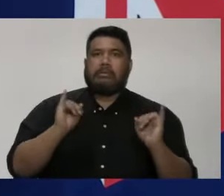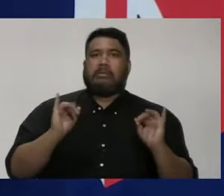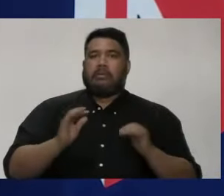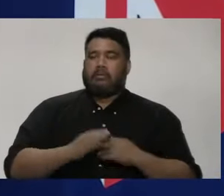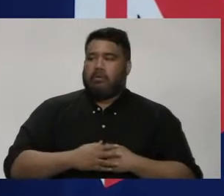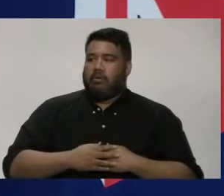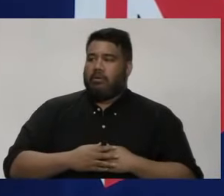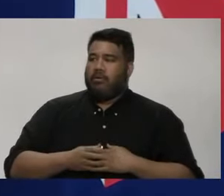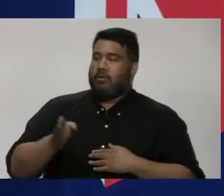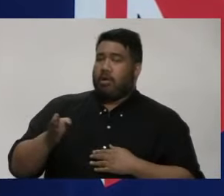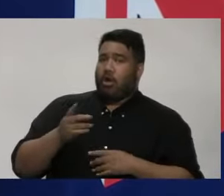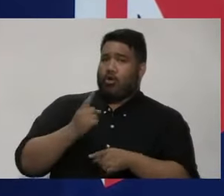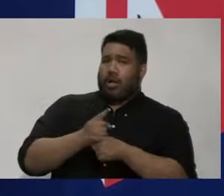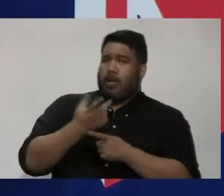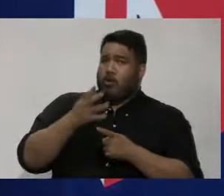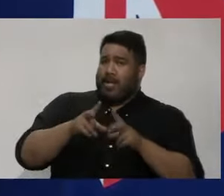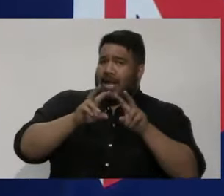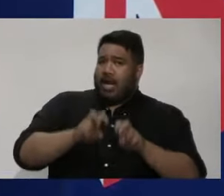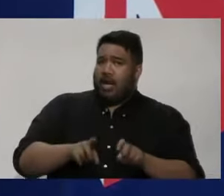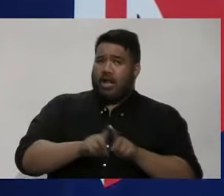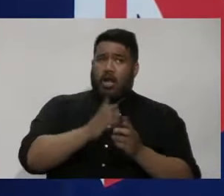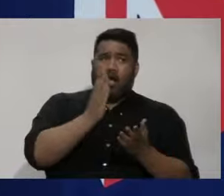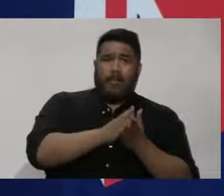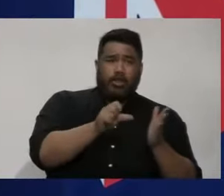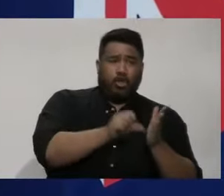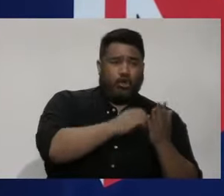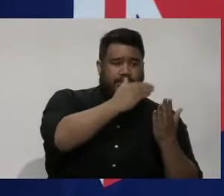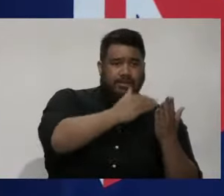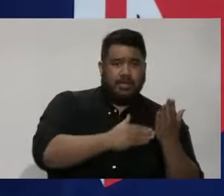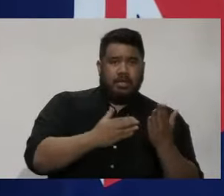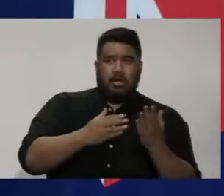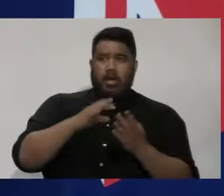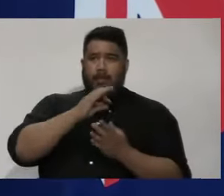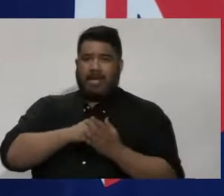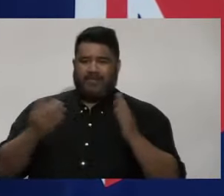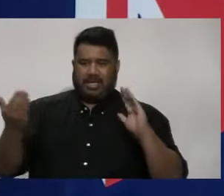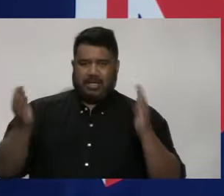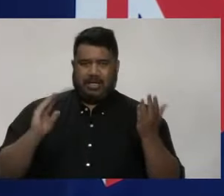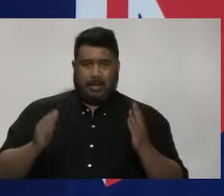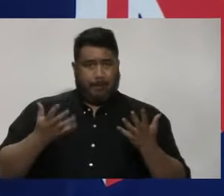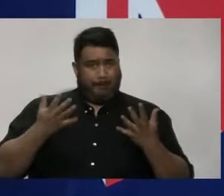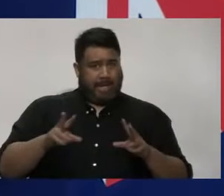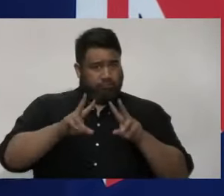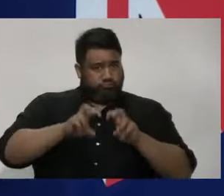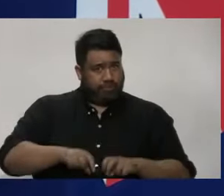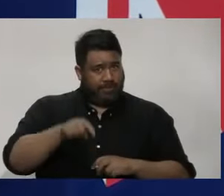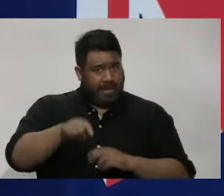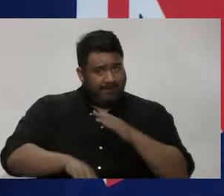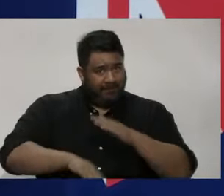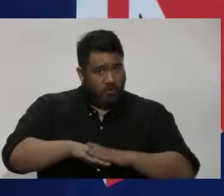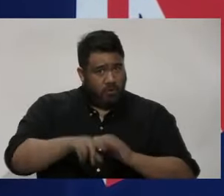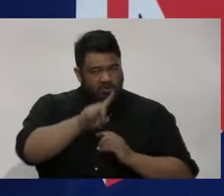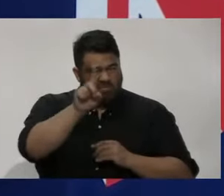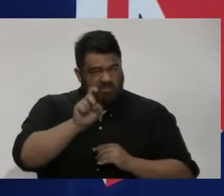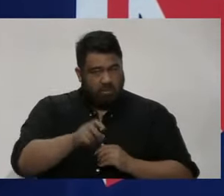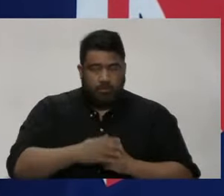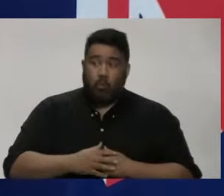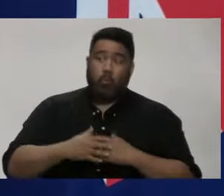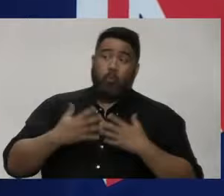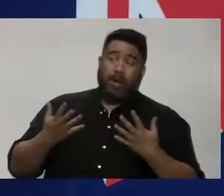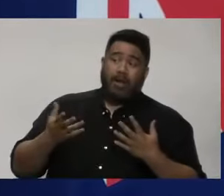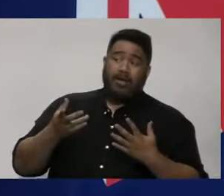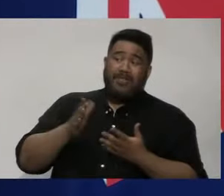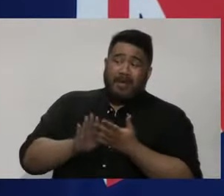potential costs and benefits of both options? Well, in order to do that, you would have to be able to fully appreciate the likely behaviour